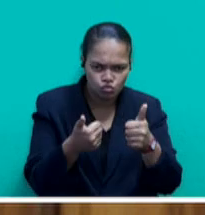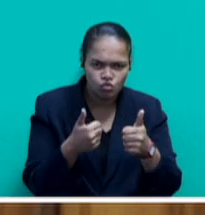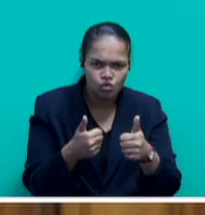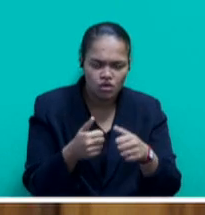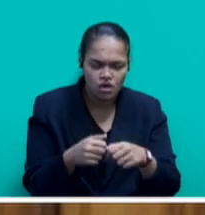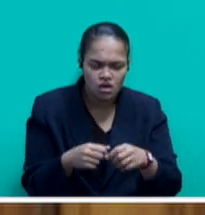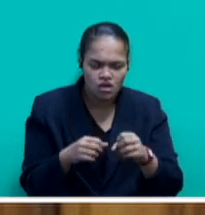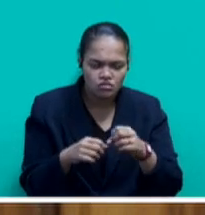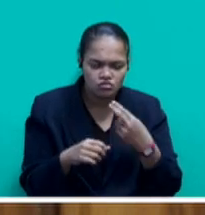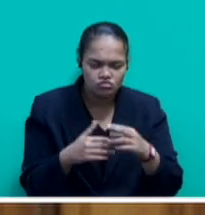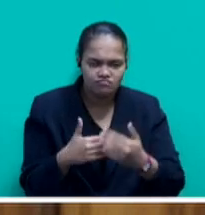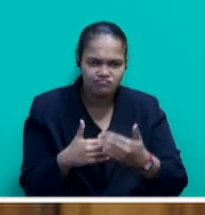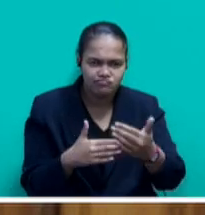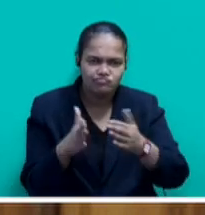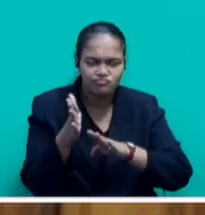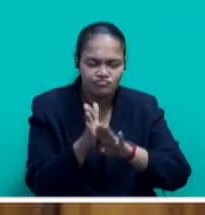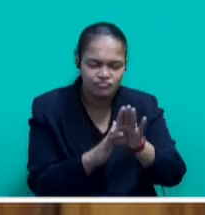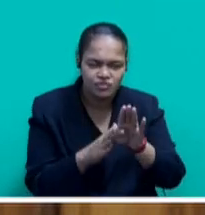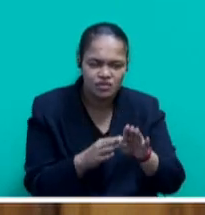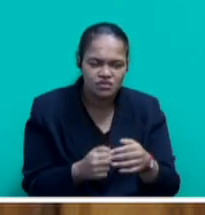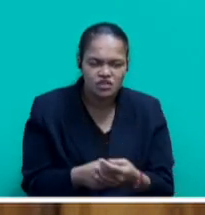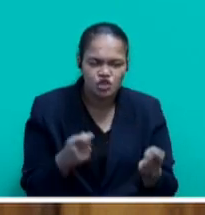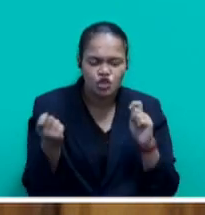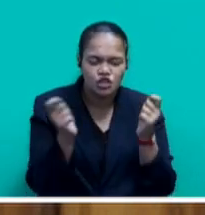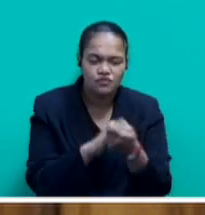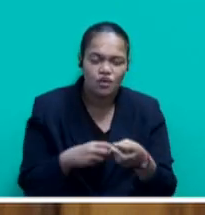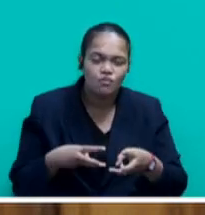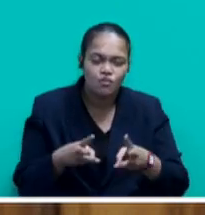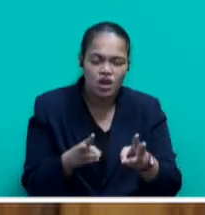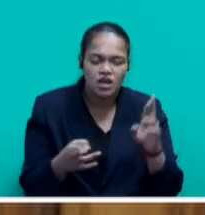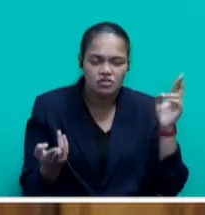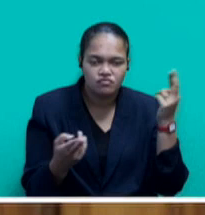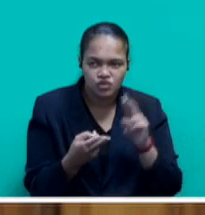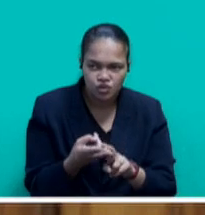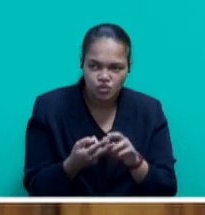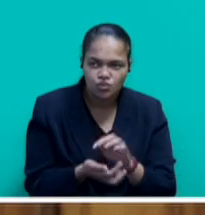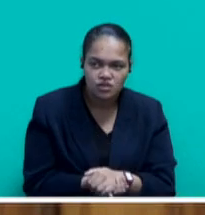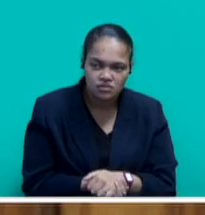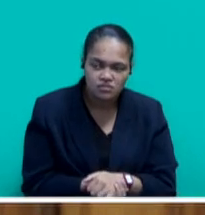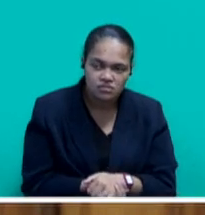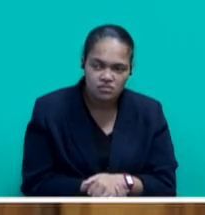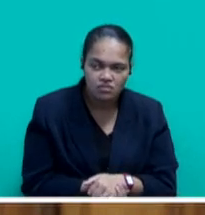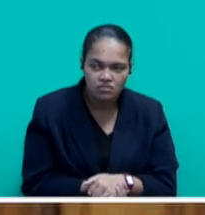new opportunities to transform waste into valuable resources, reducing our